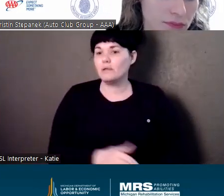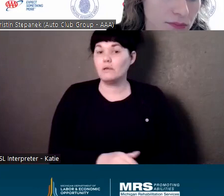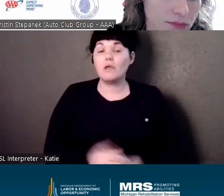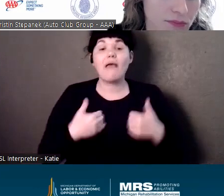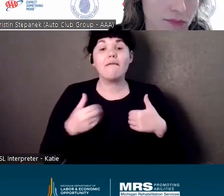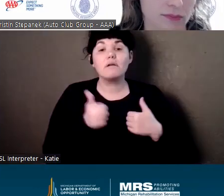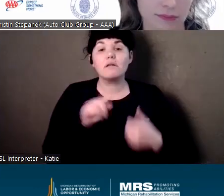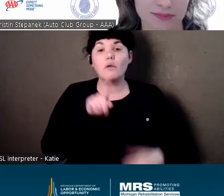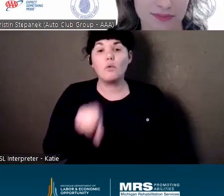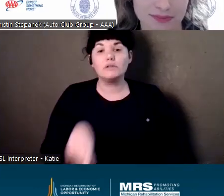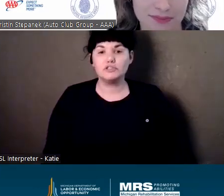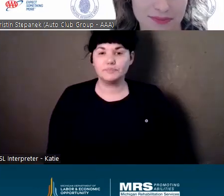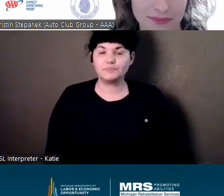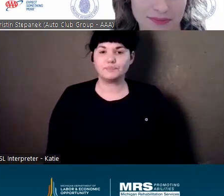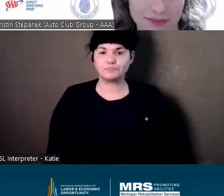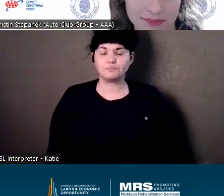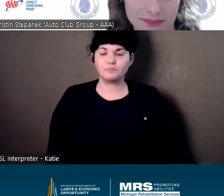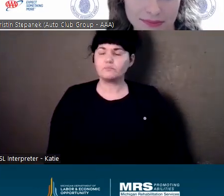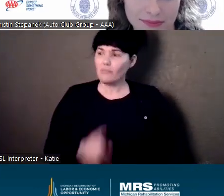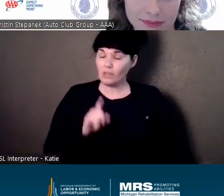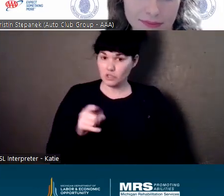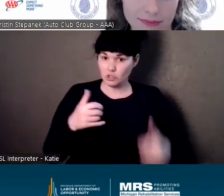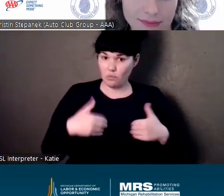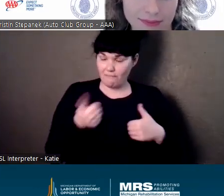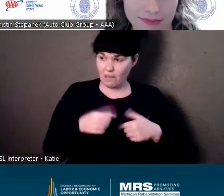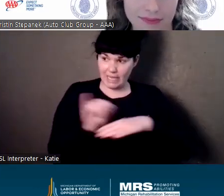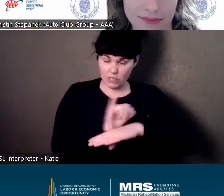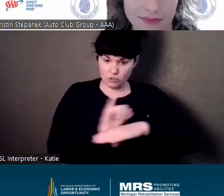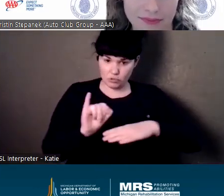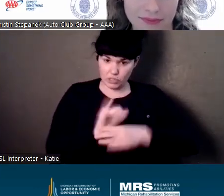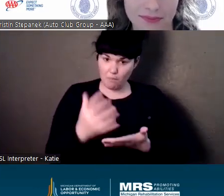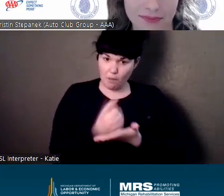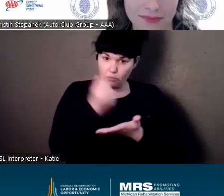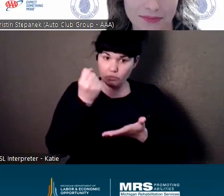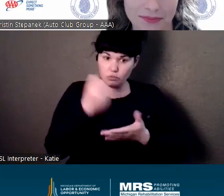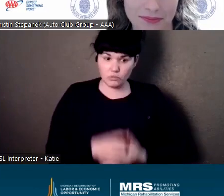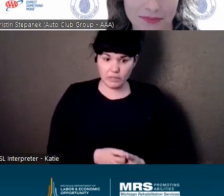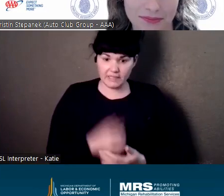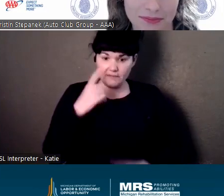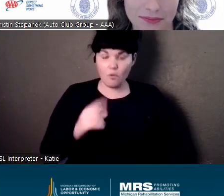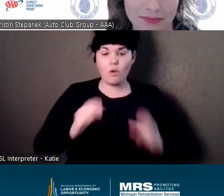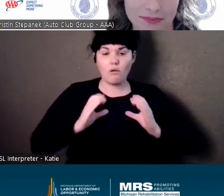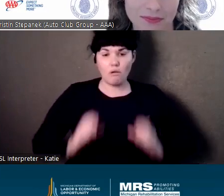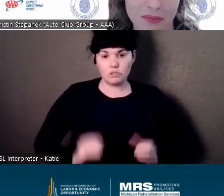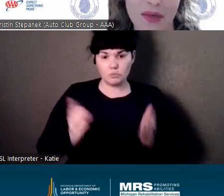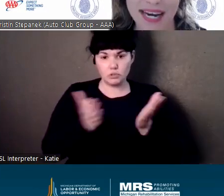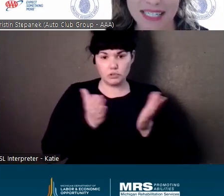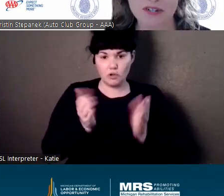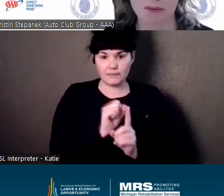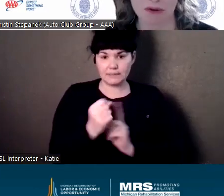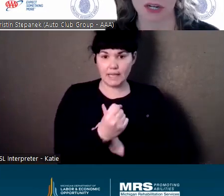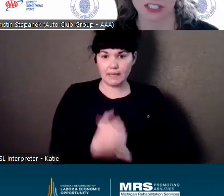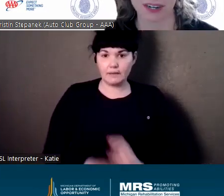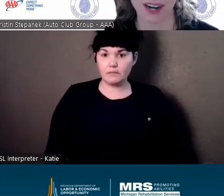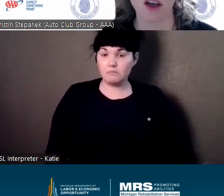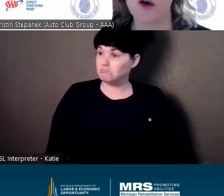question. Do you have any internship opportunities in the customer service settings? That is a